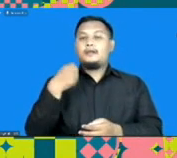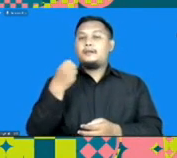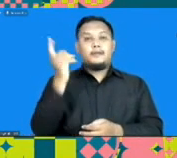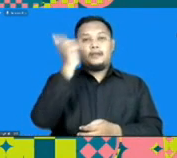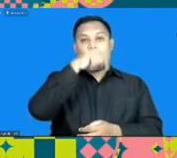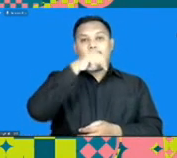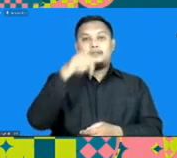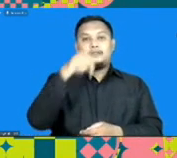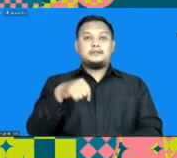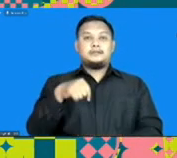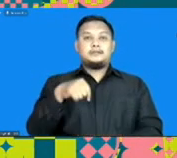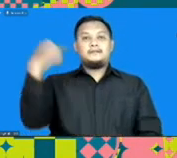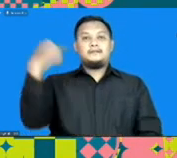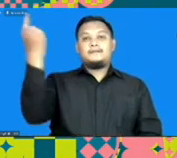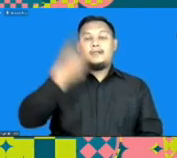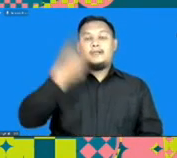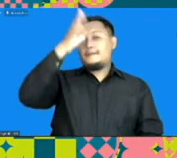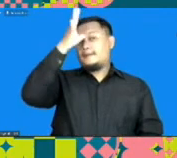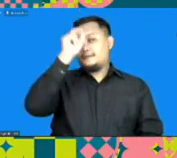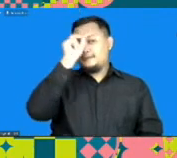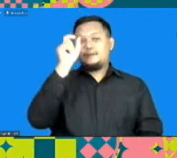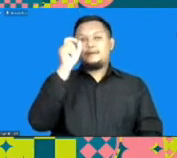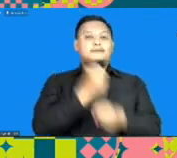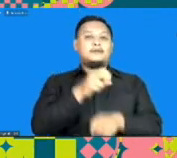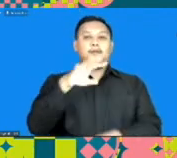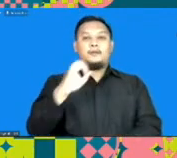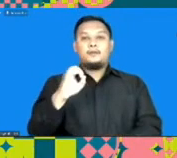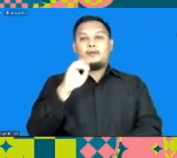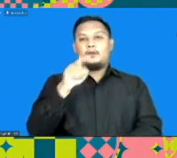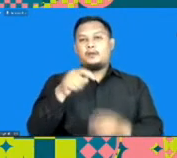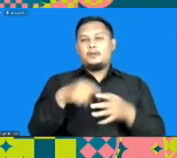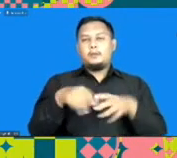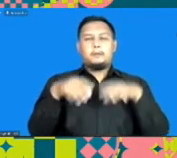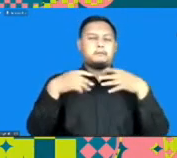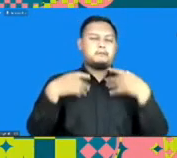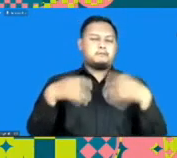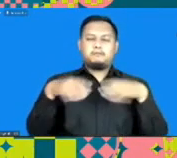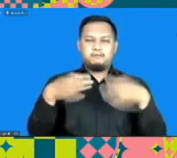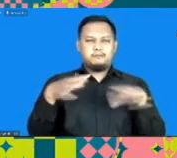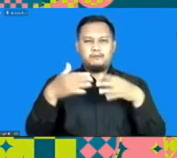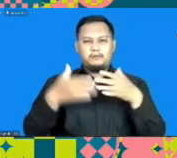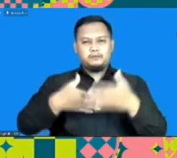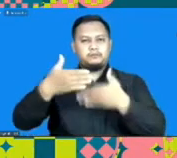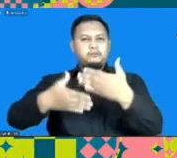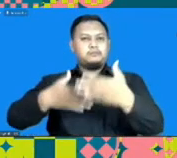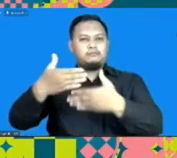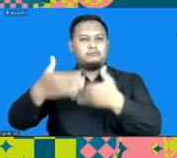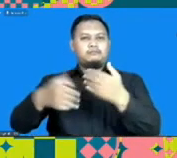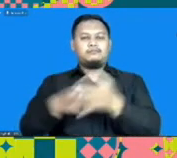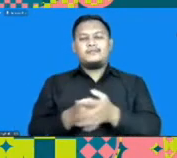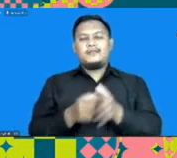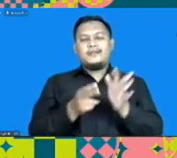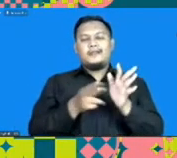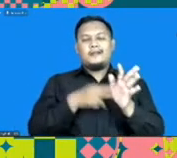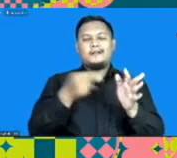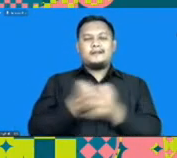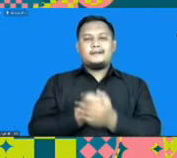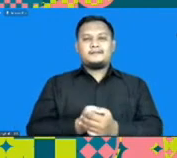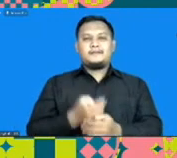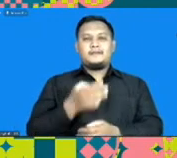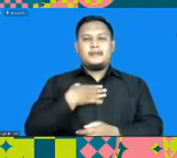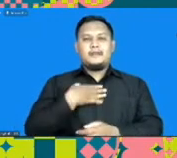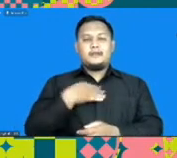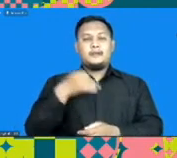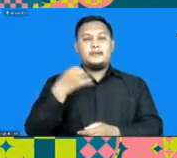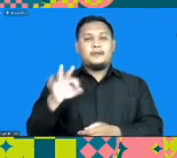incredible initiatives that have had sustainability and values at the core. For example, I've just come from Potato Head, yeah, where the founder is also